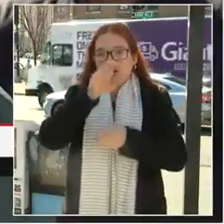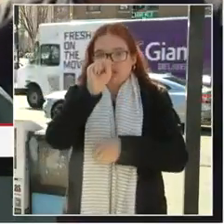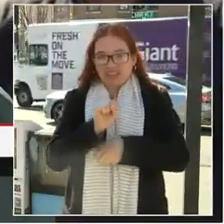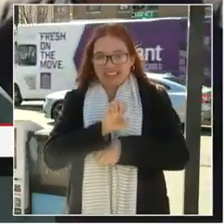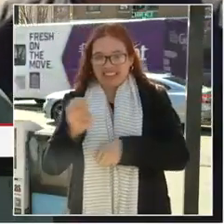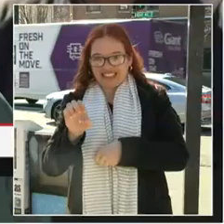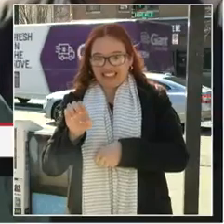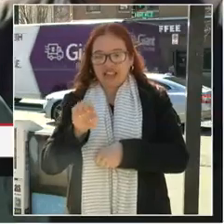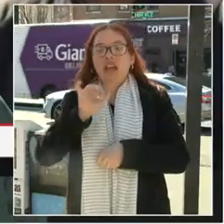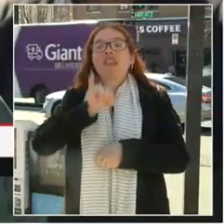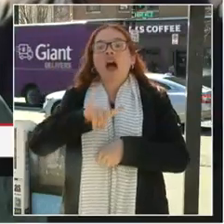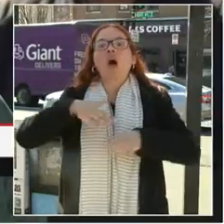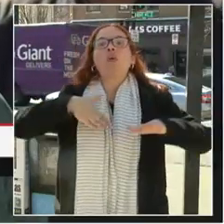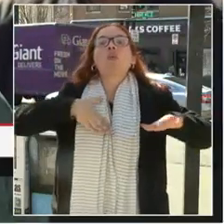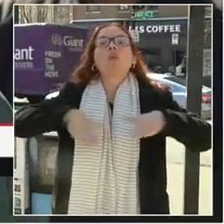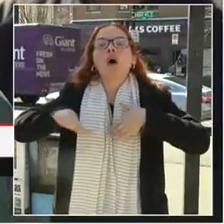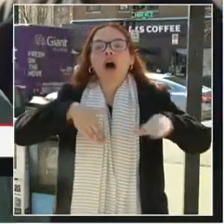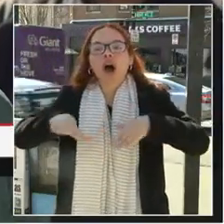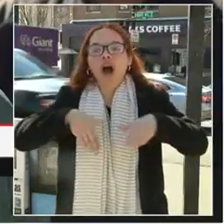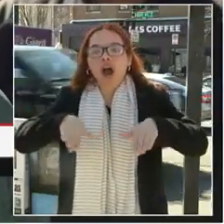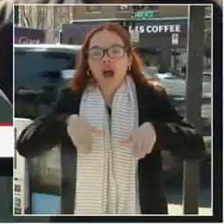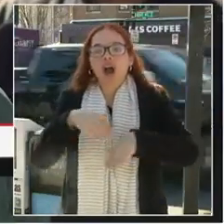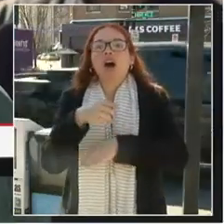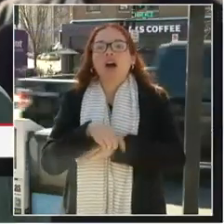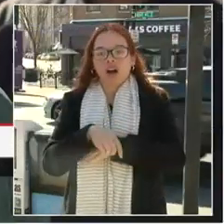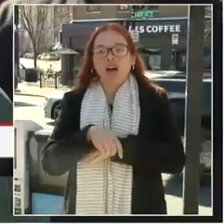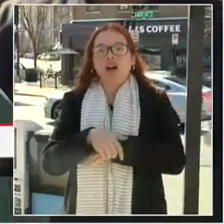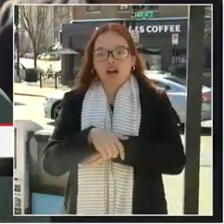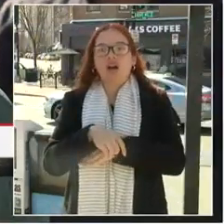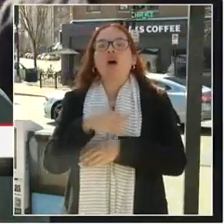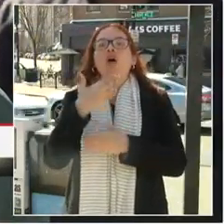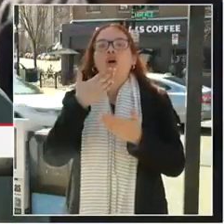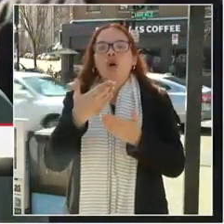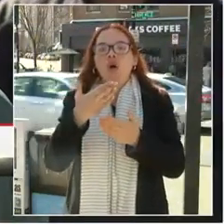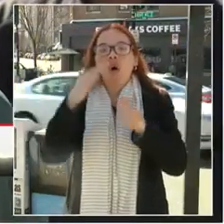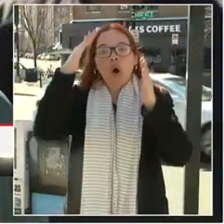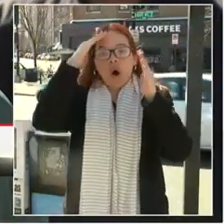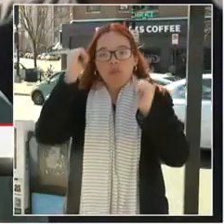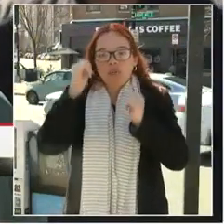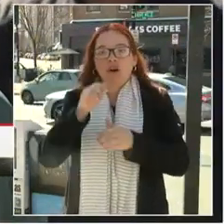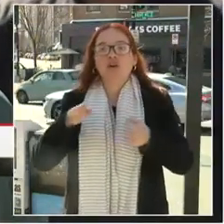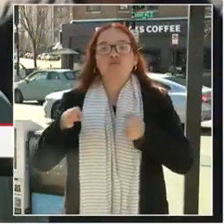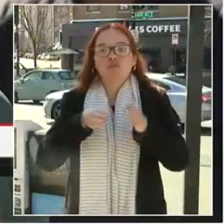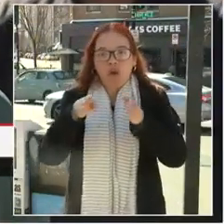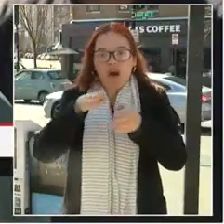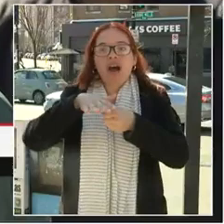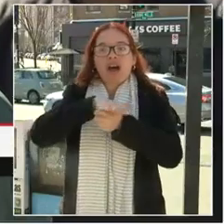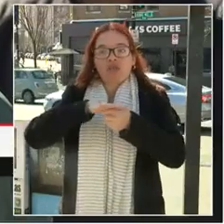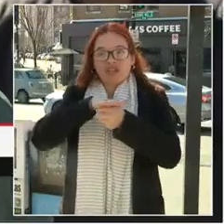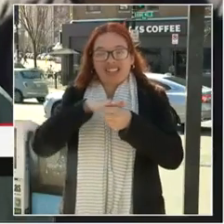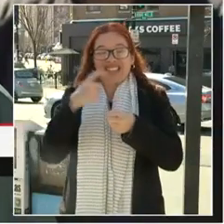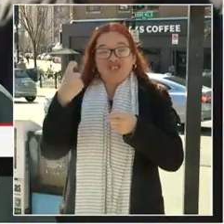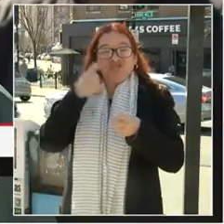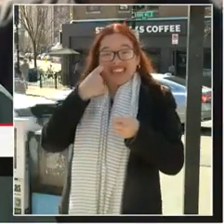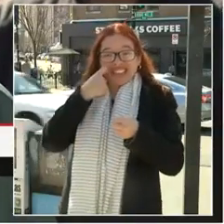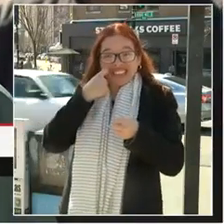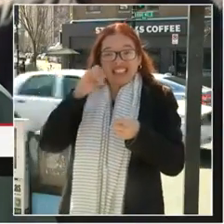walks on the Good Hope Road corridor just a few weeks ago. And the chief and I speak about it